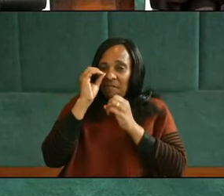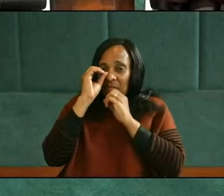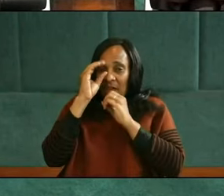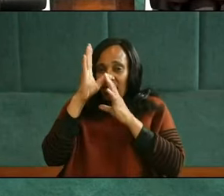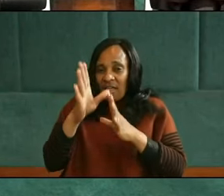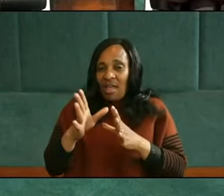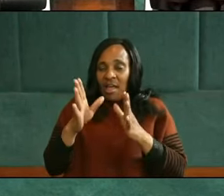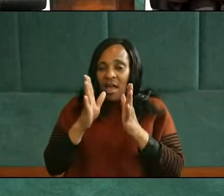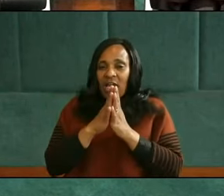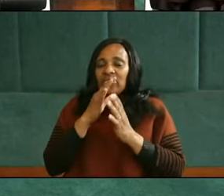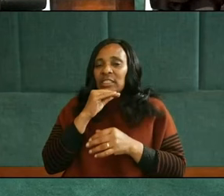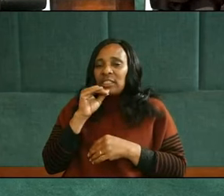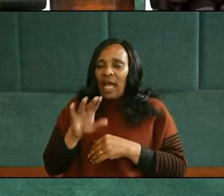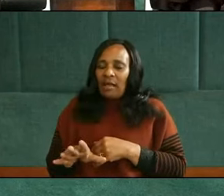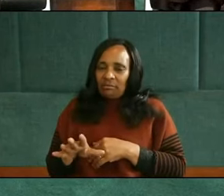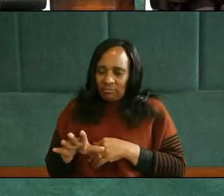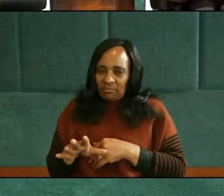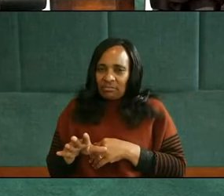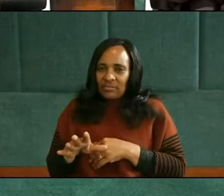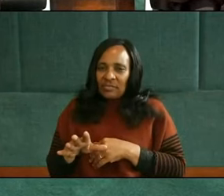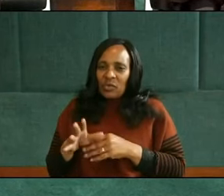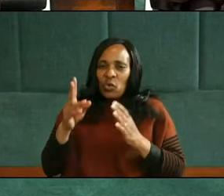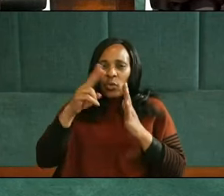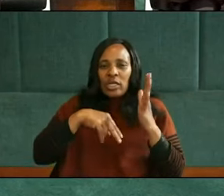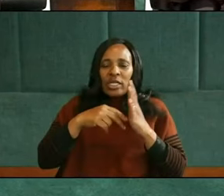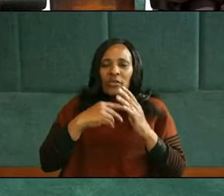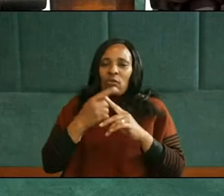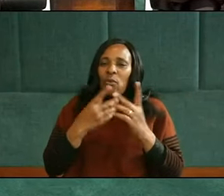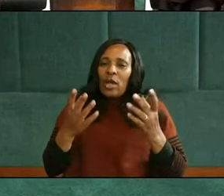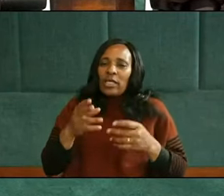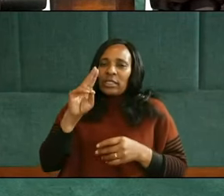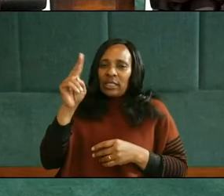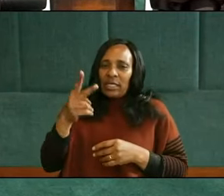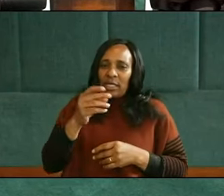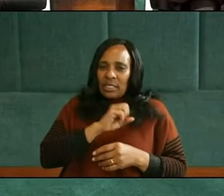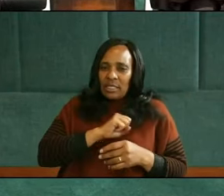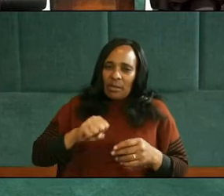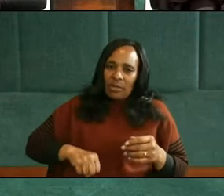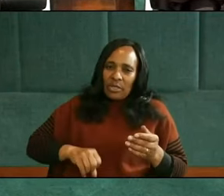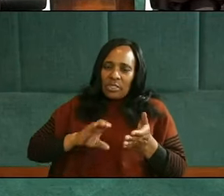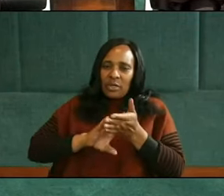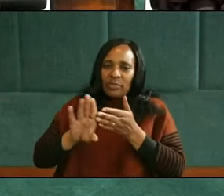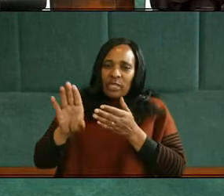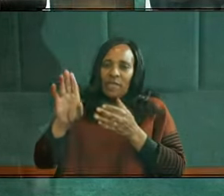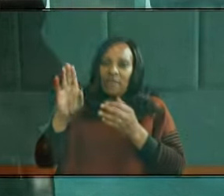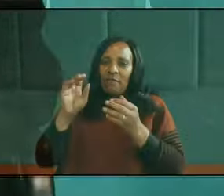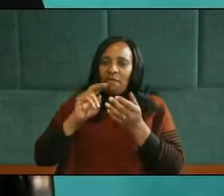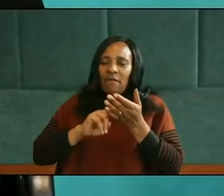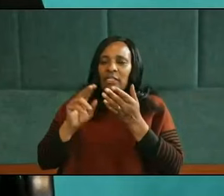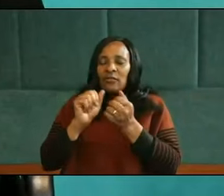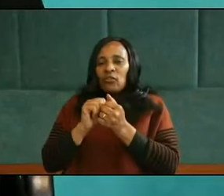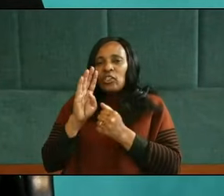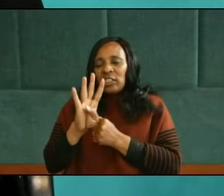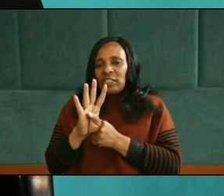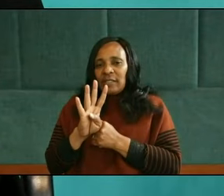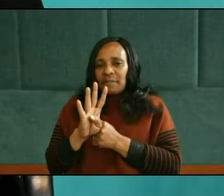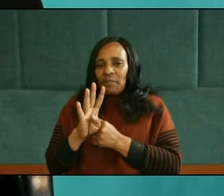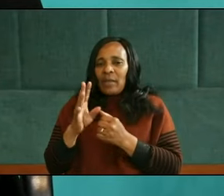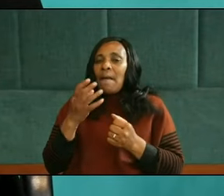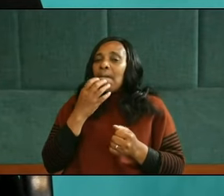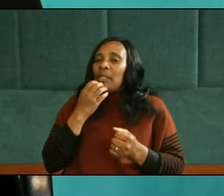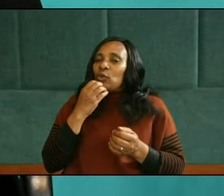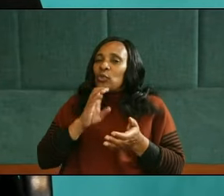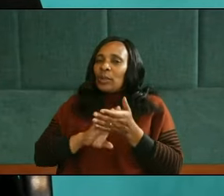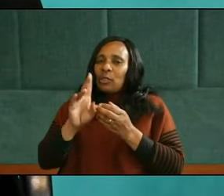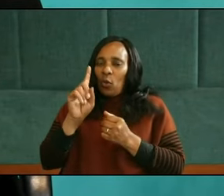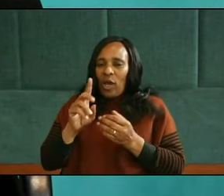will be my son. This week's, we are reading from 2 Samuel 7, chapter 7, verse 14, also from Matthew chapter 1,